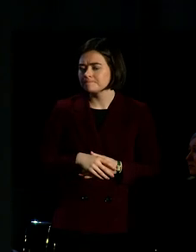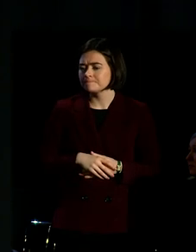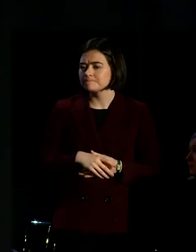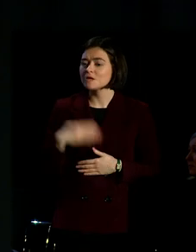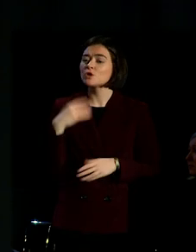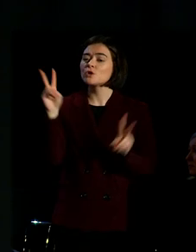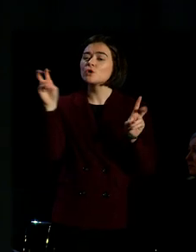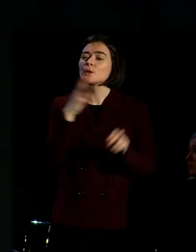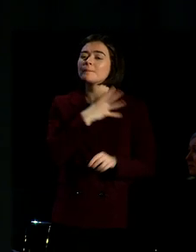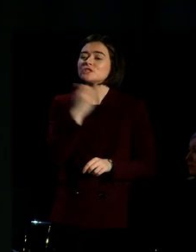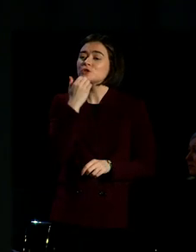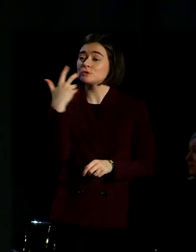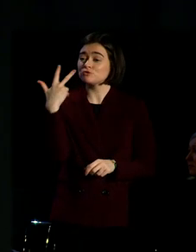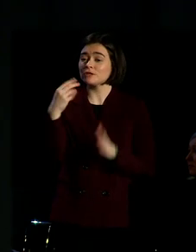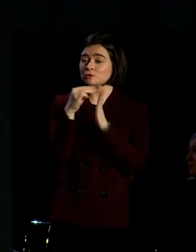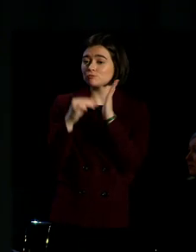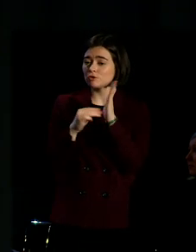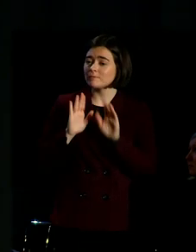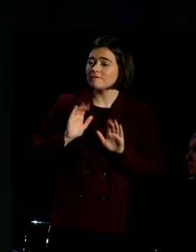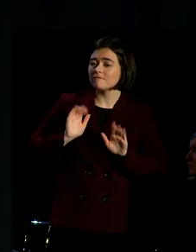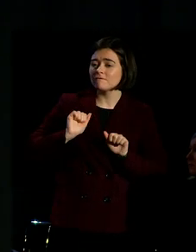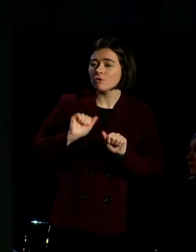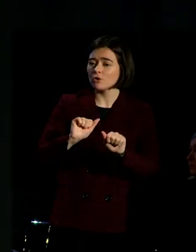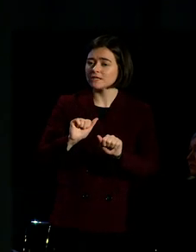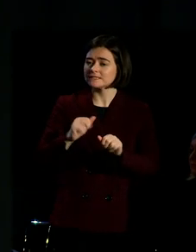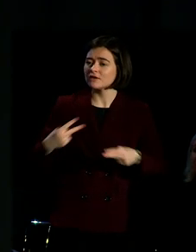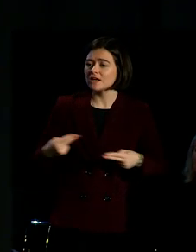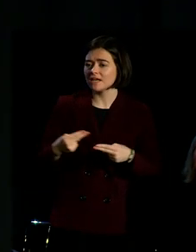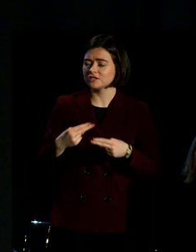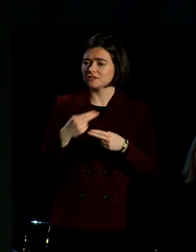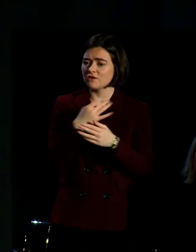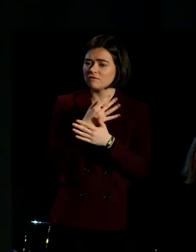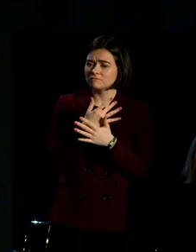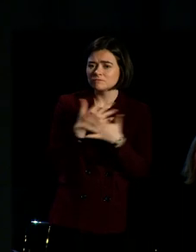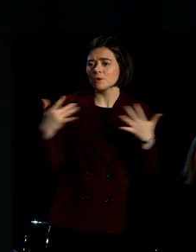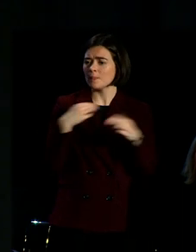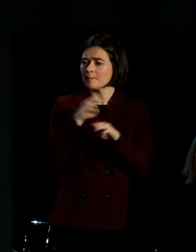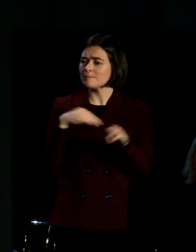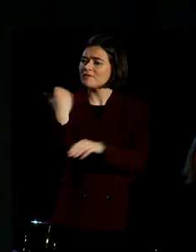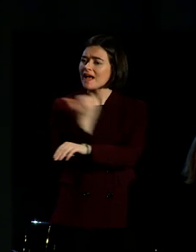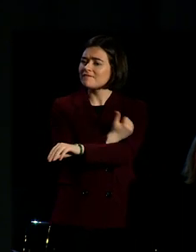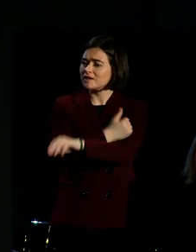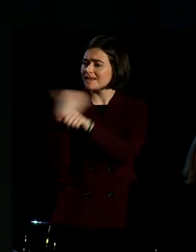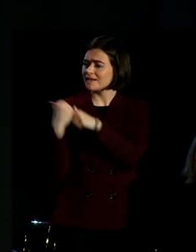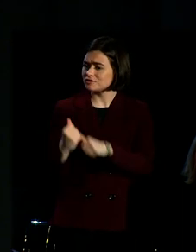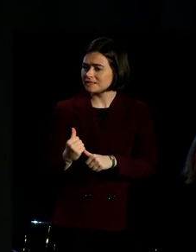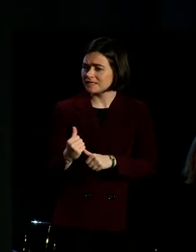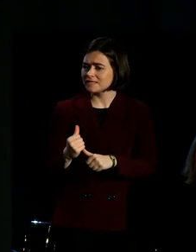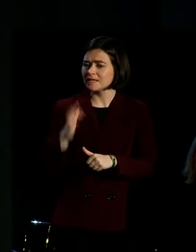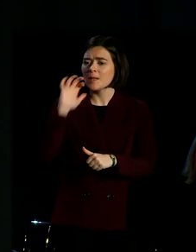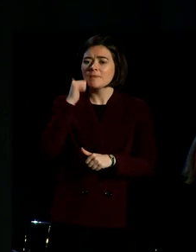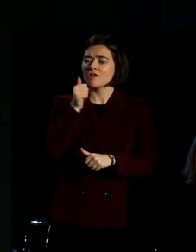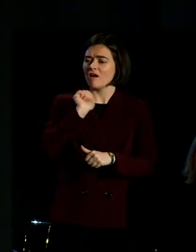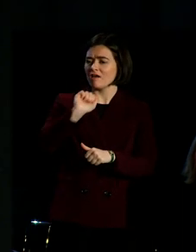Commission number 3 was a program of forced sterilization of hundreds of people of African ancestry because the Nuremberg racial